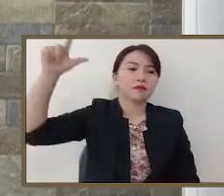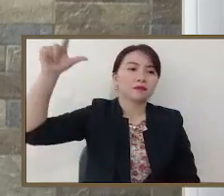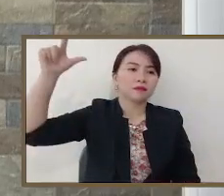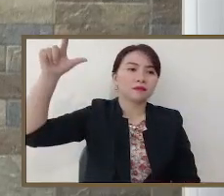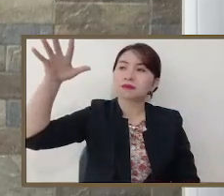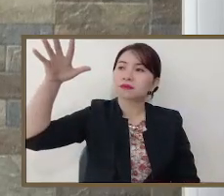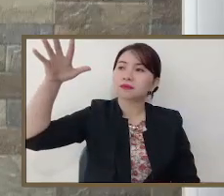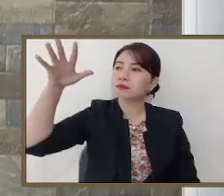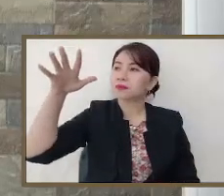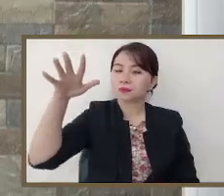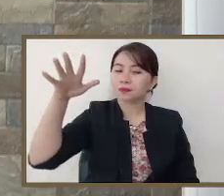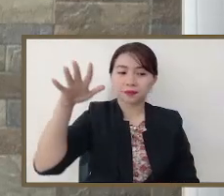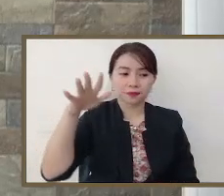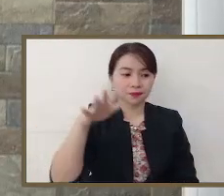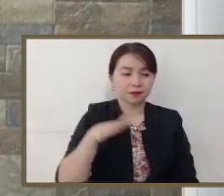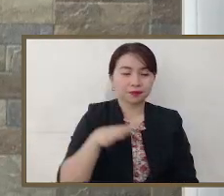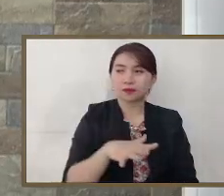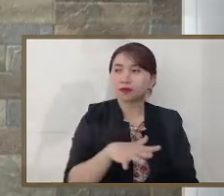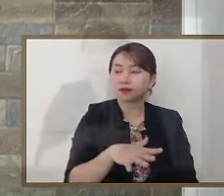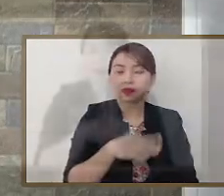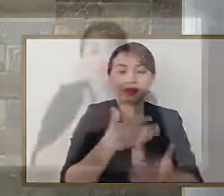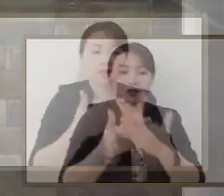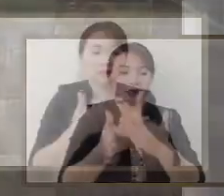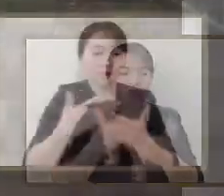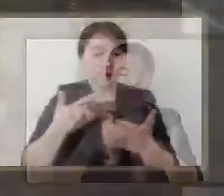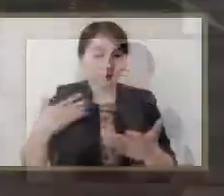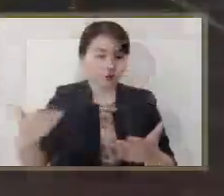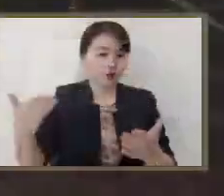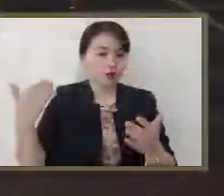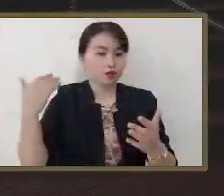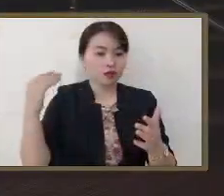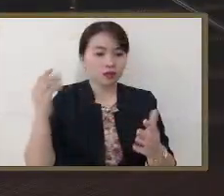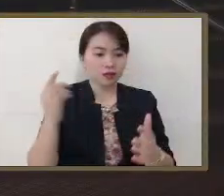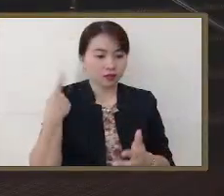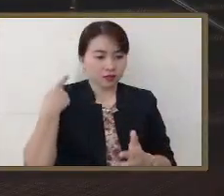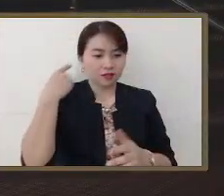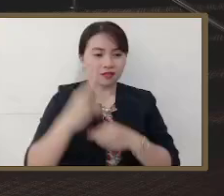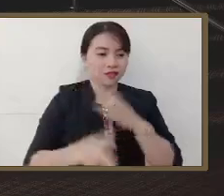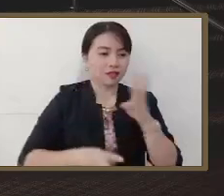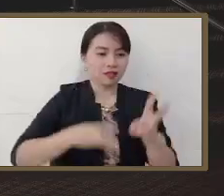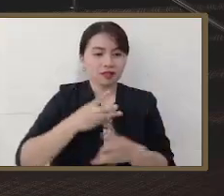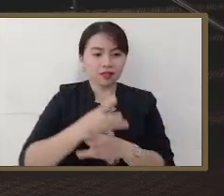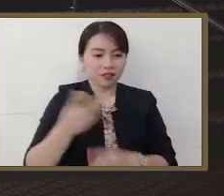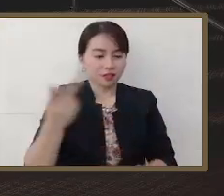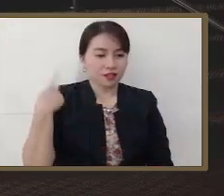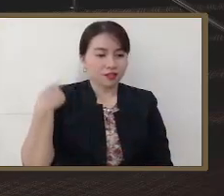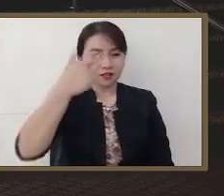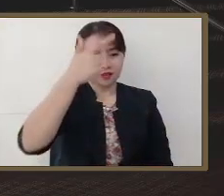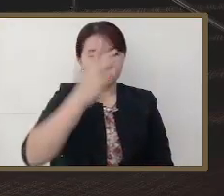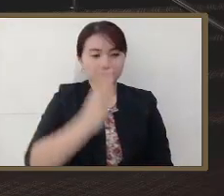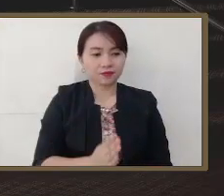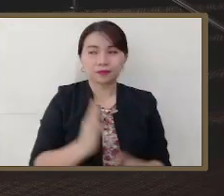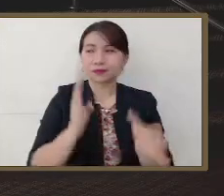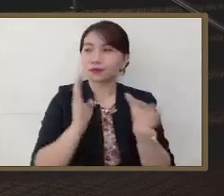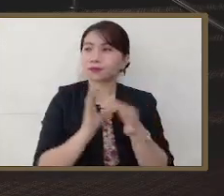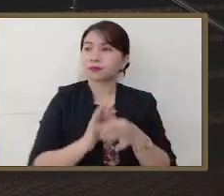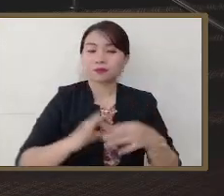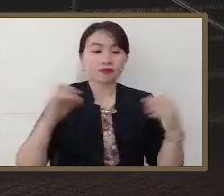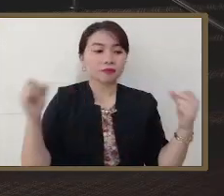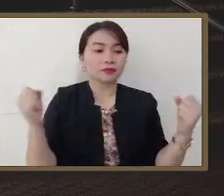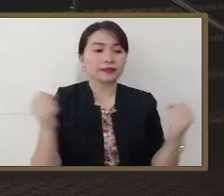there was grace. Before there was a world, there was the God